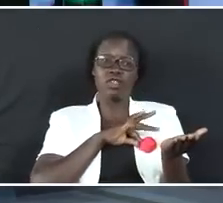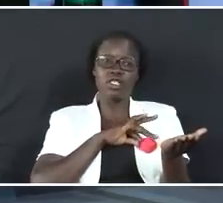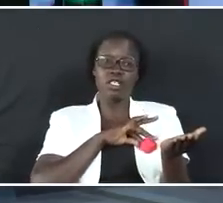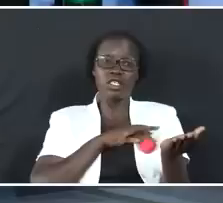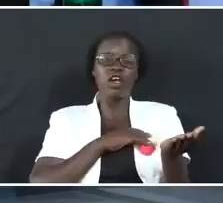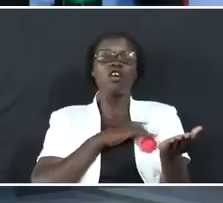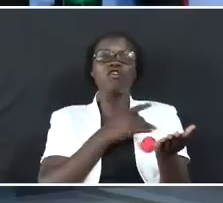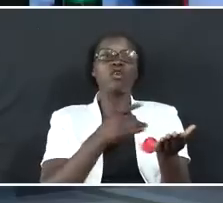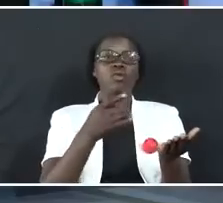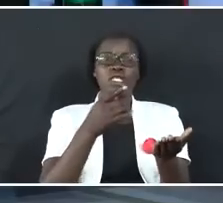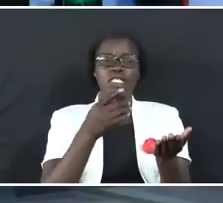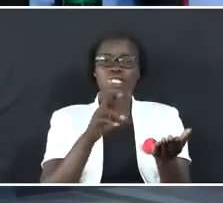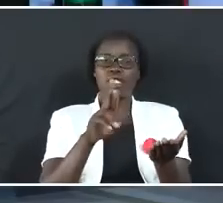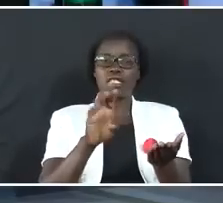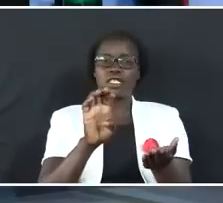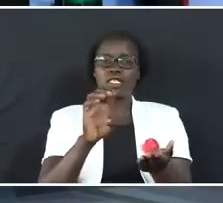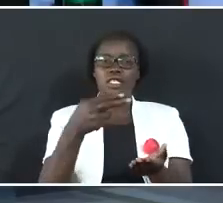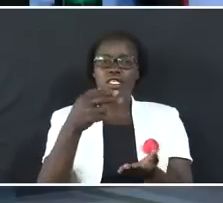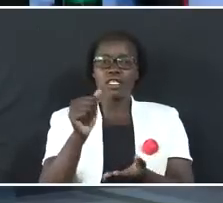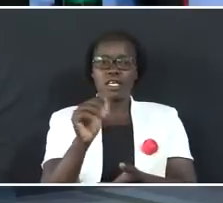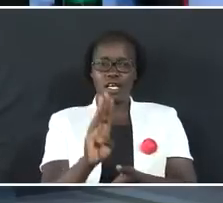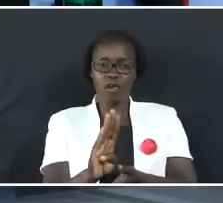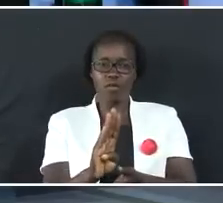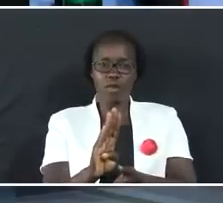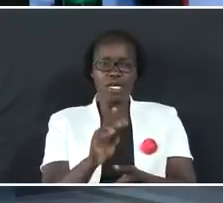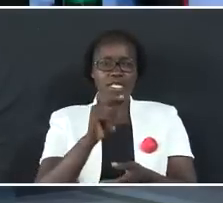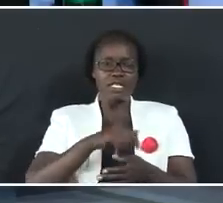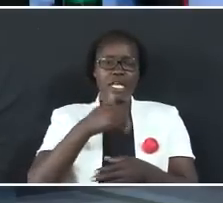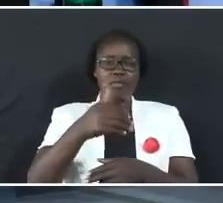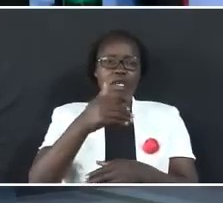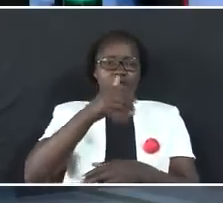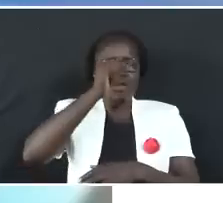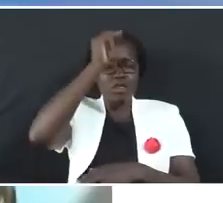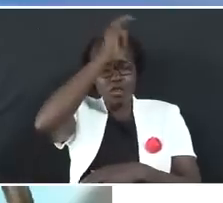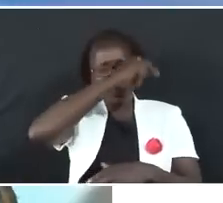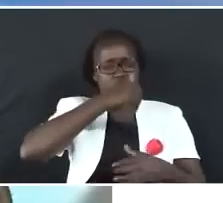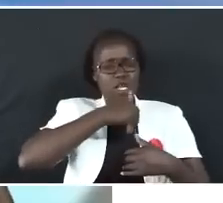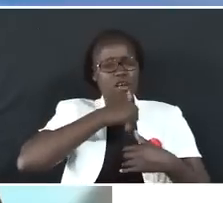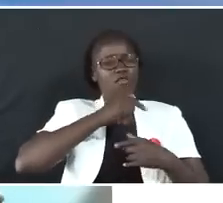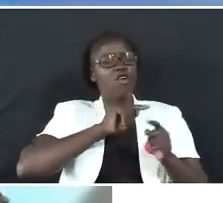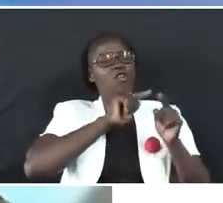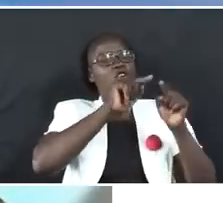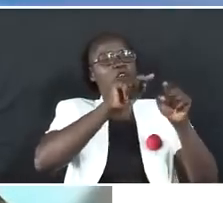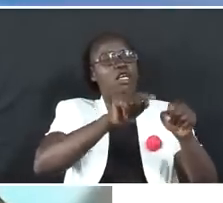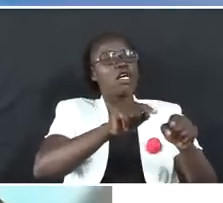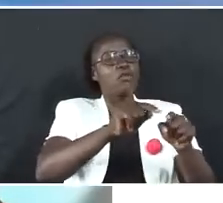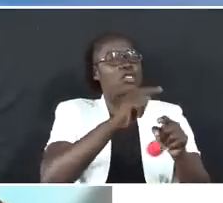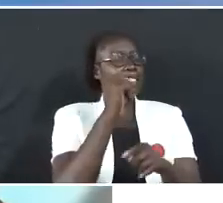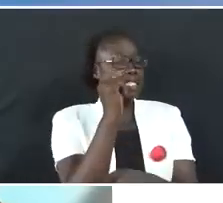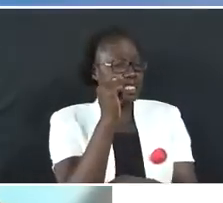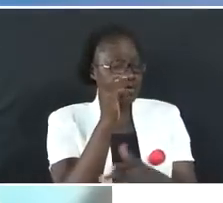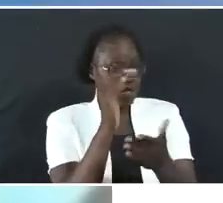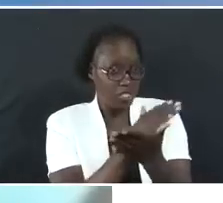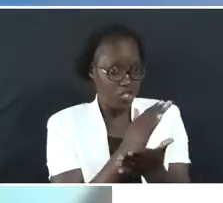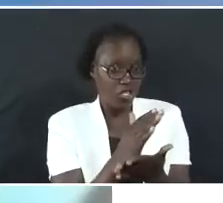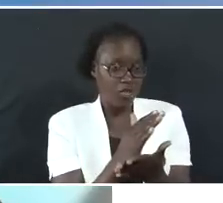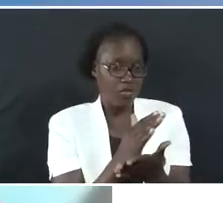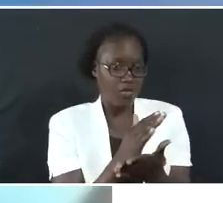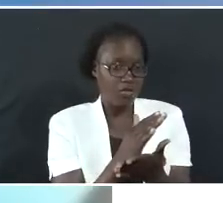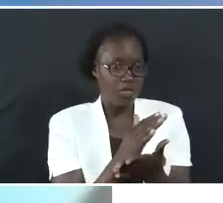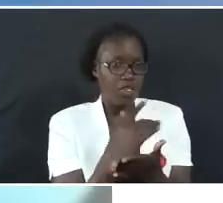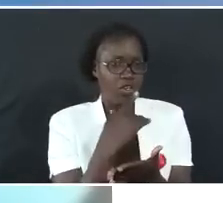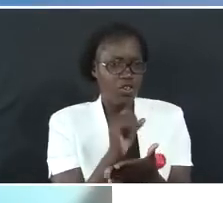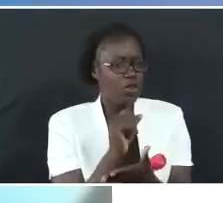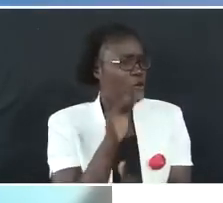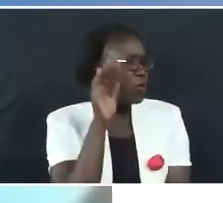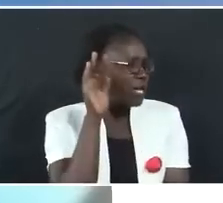this rehab. Every time they have a graduation, he comes to give his testimony. So